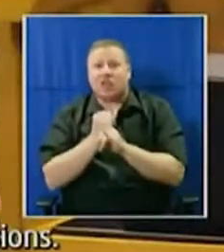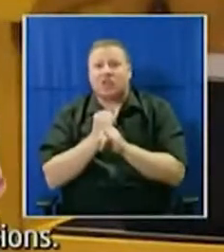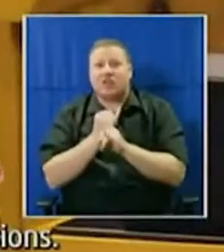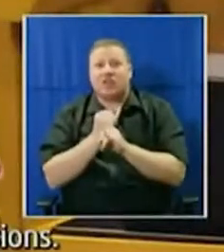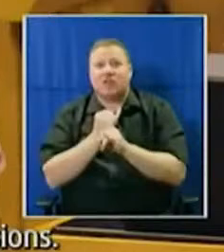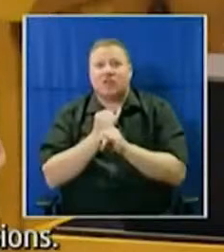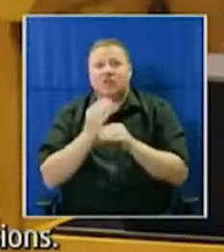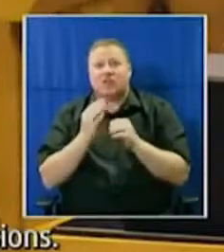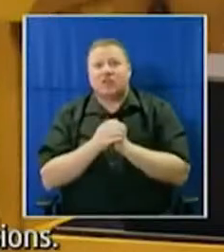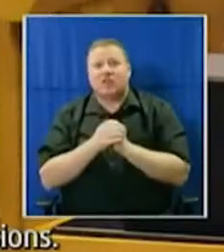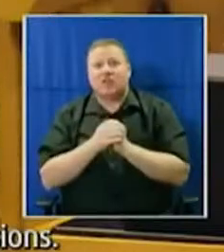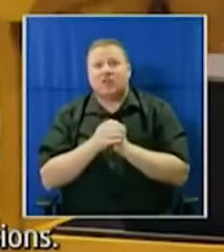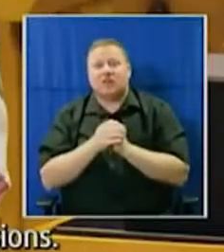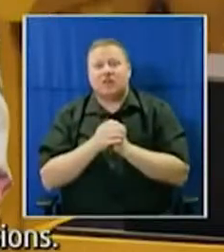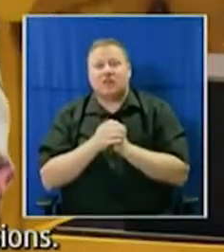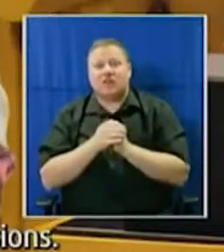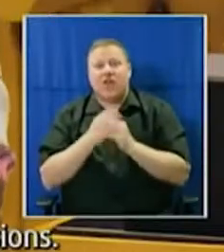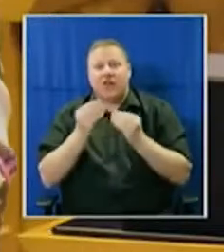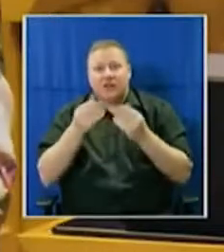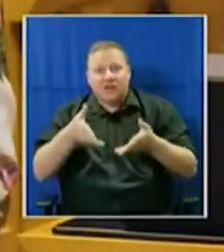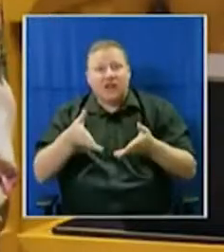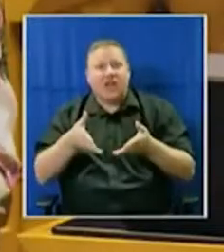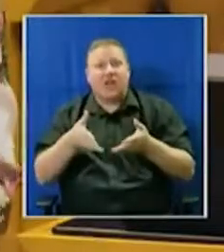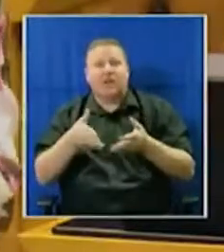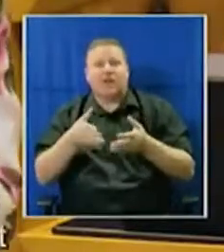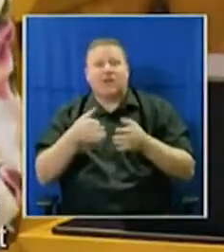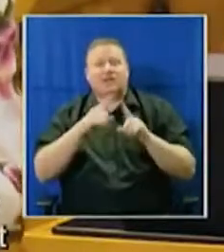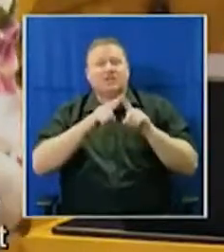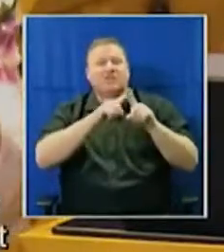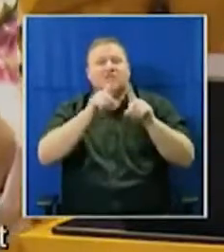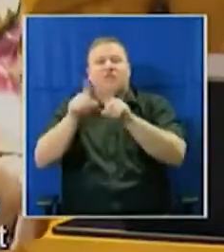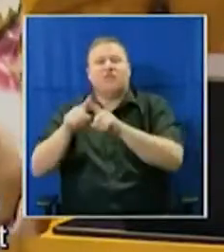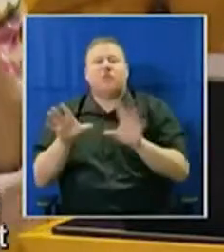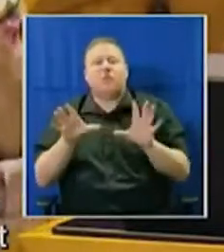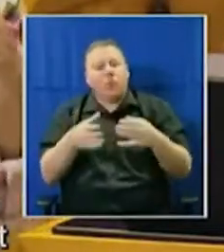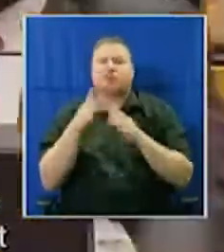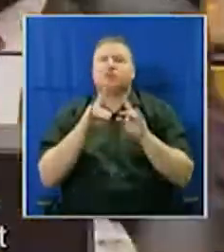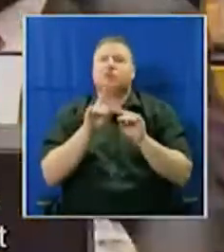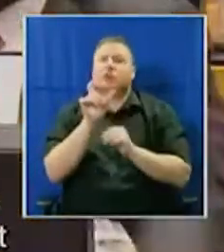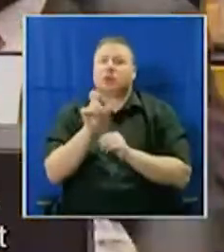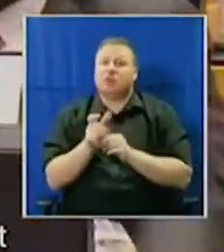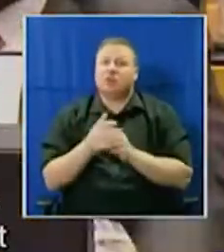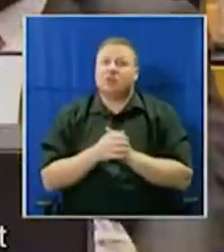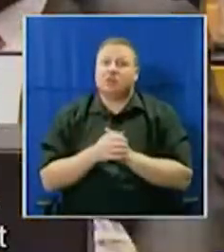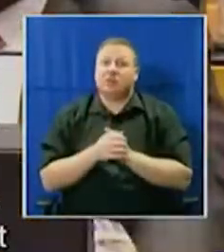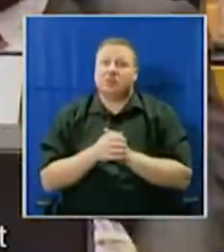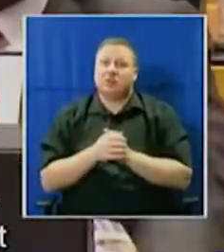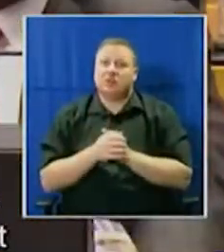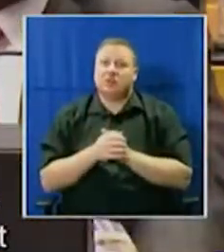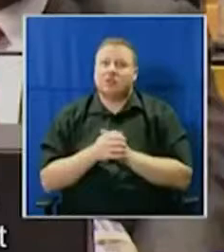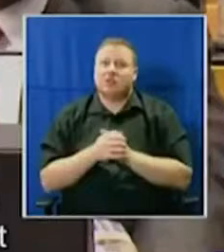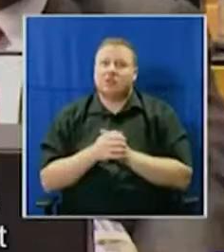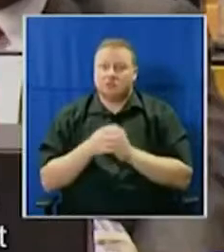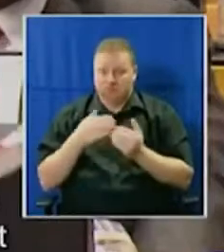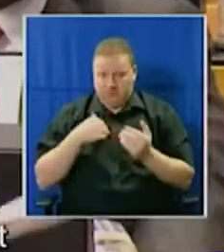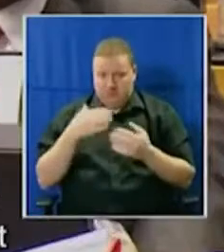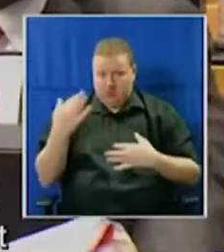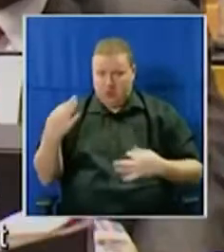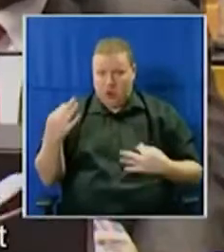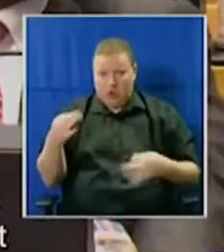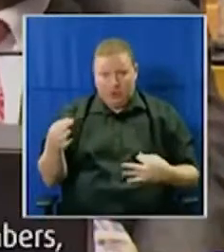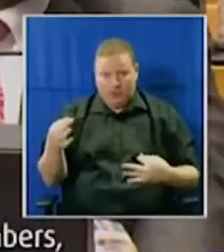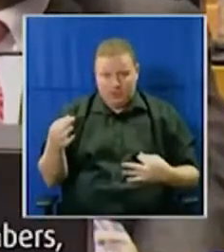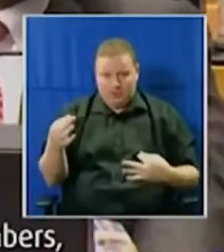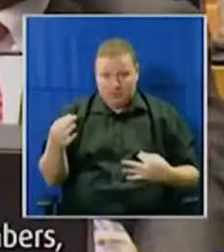as committee hearings and question sessions. Questions sessions may involve ministers appearing before the Houses of